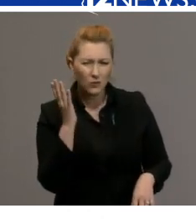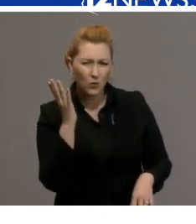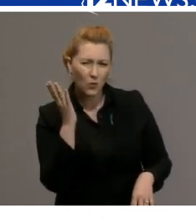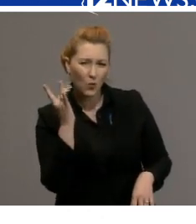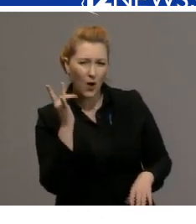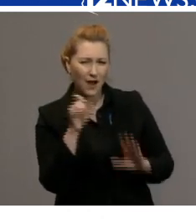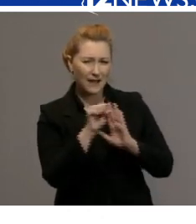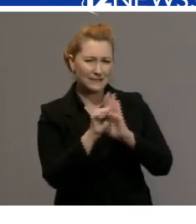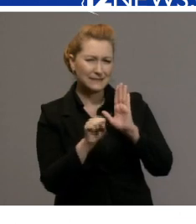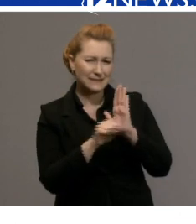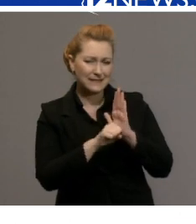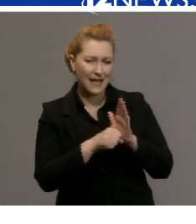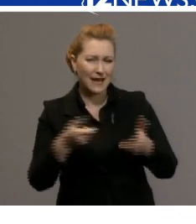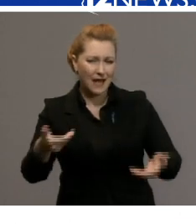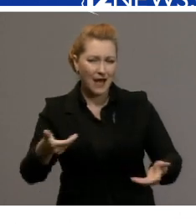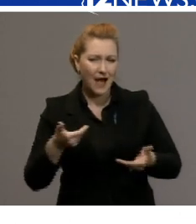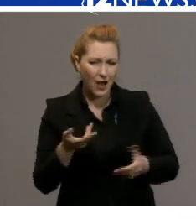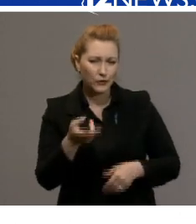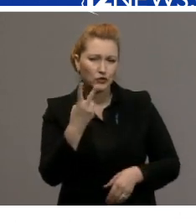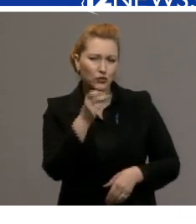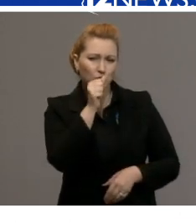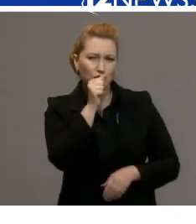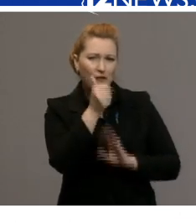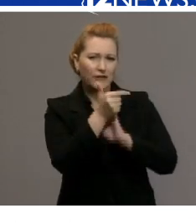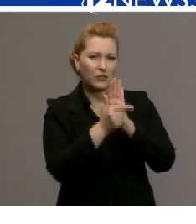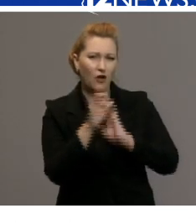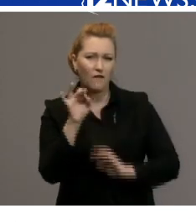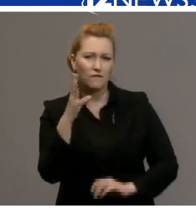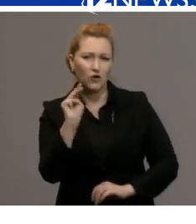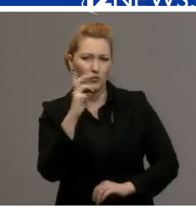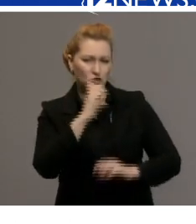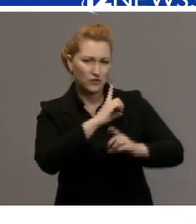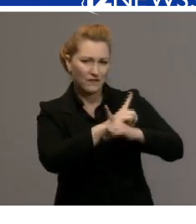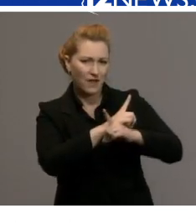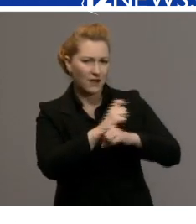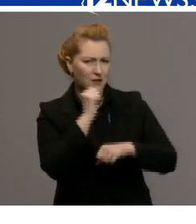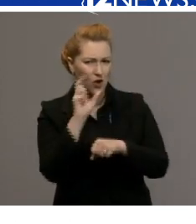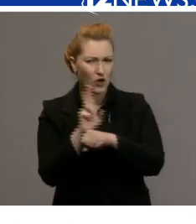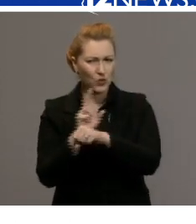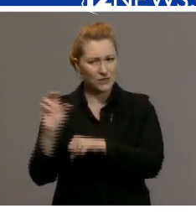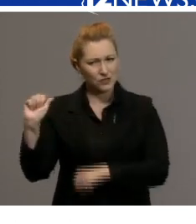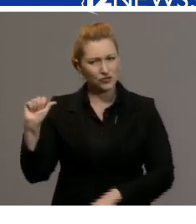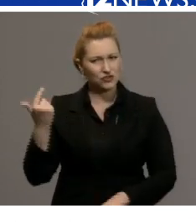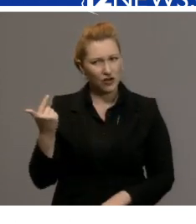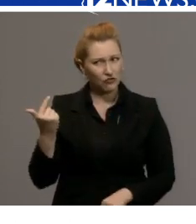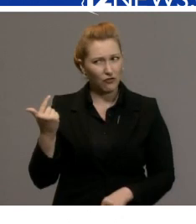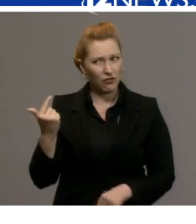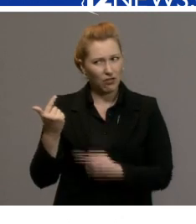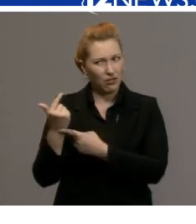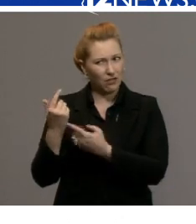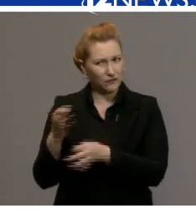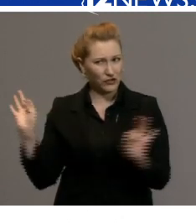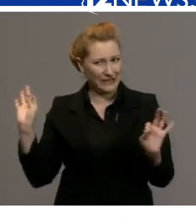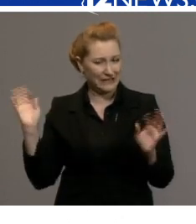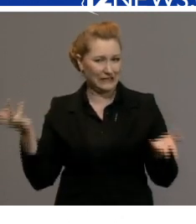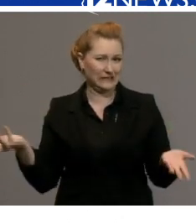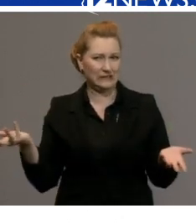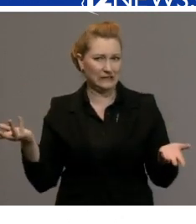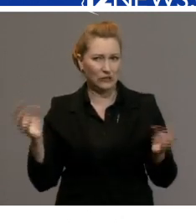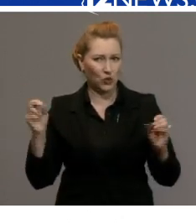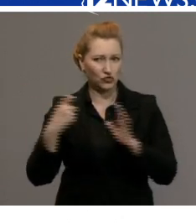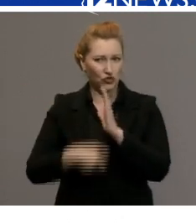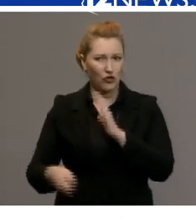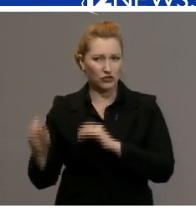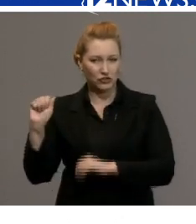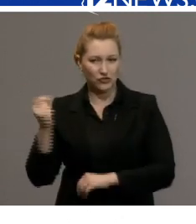2 private law firms to defend you and not using the Attorney General, which would be free? You went out, and this